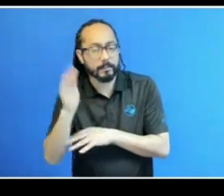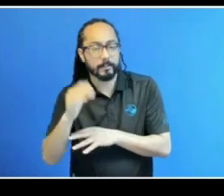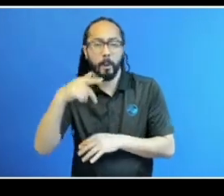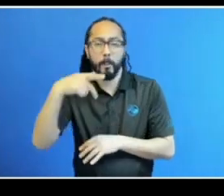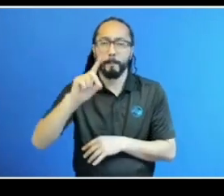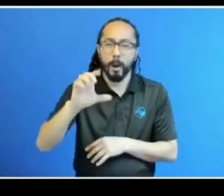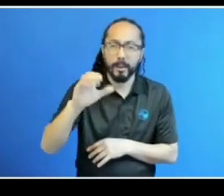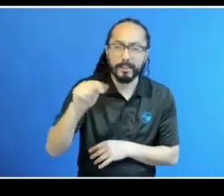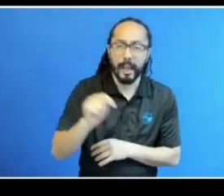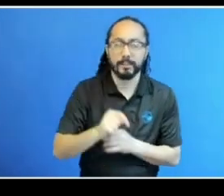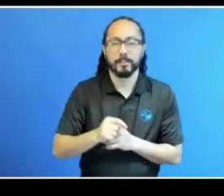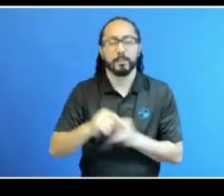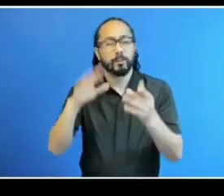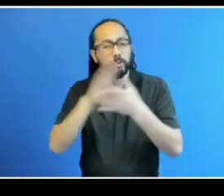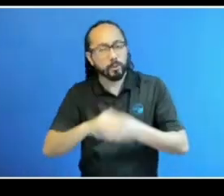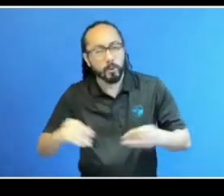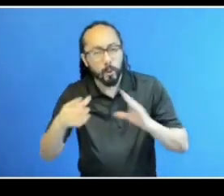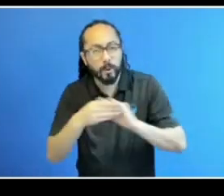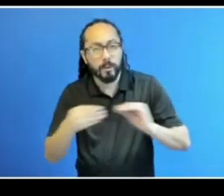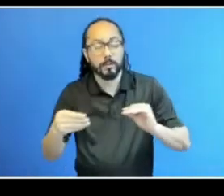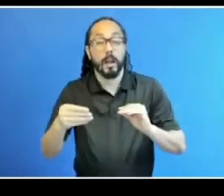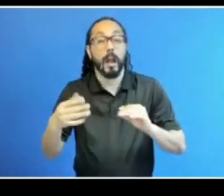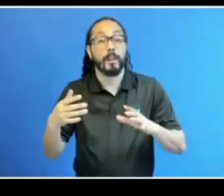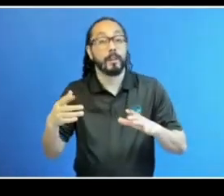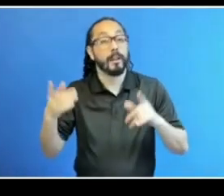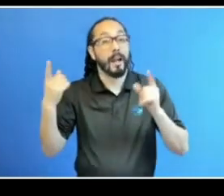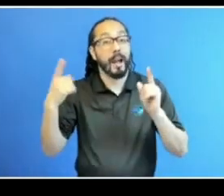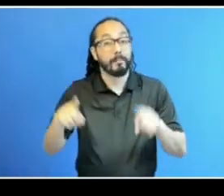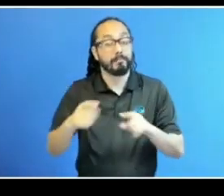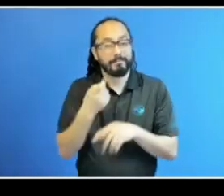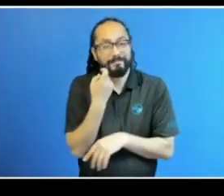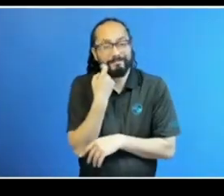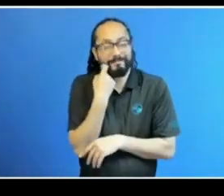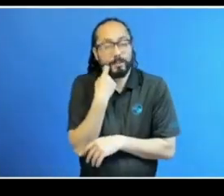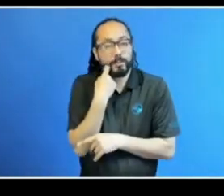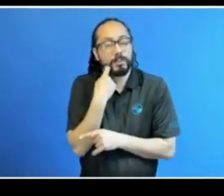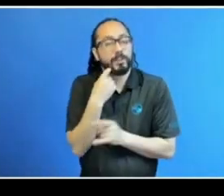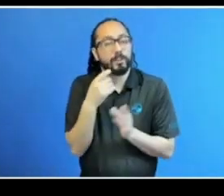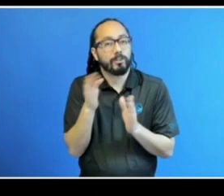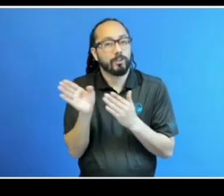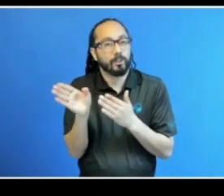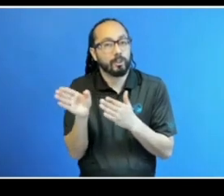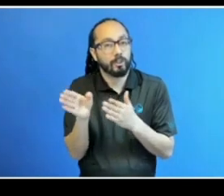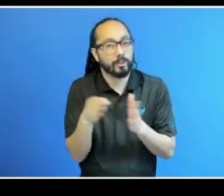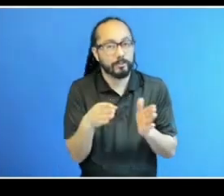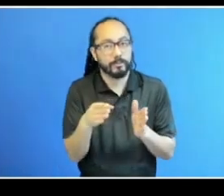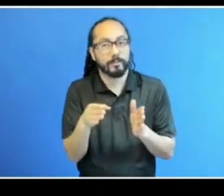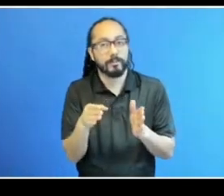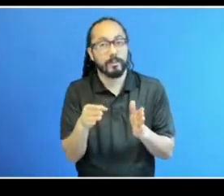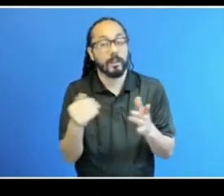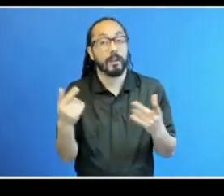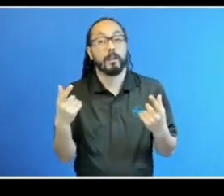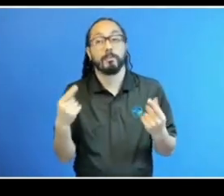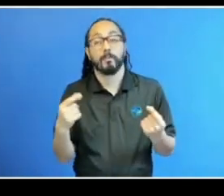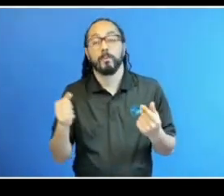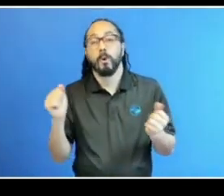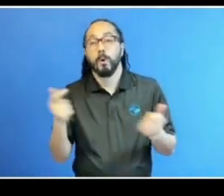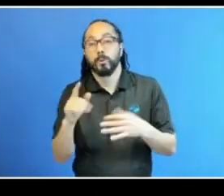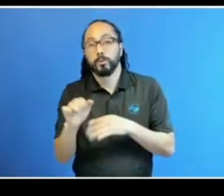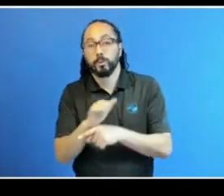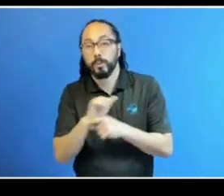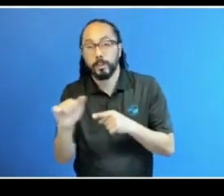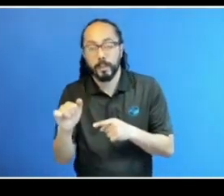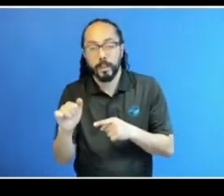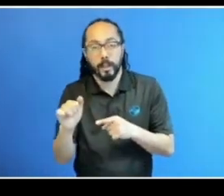this year, actually, I've just recently made a shift where I'm basically pausing on all the training and I'm